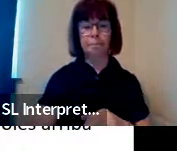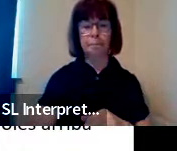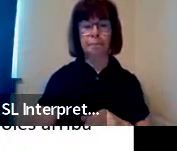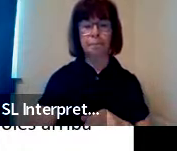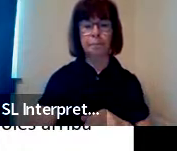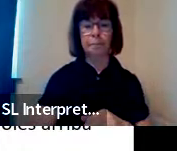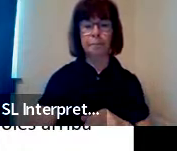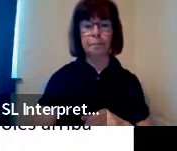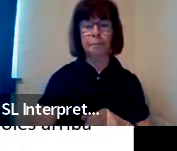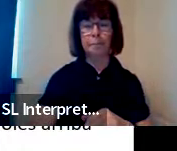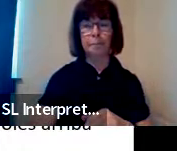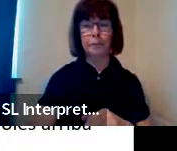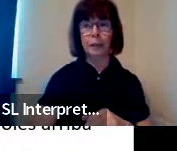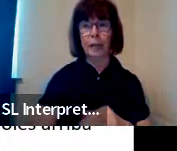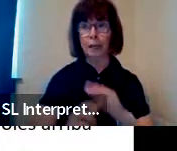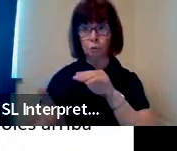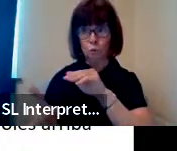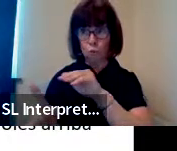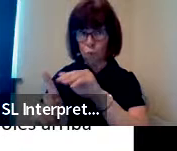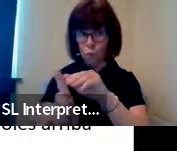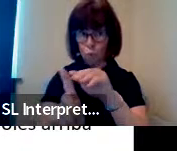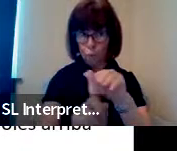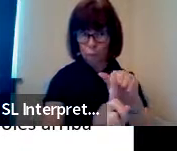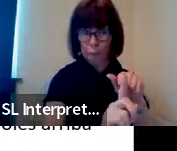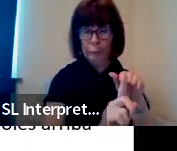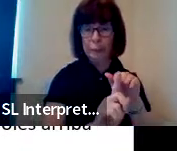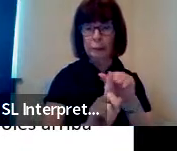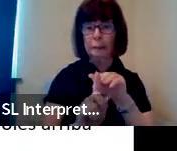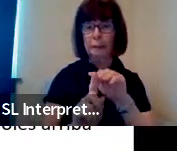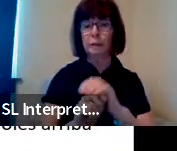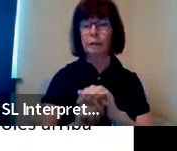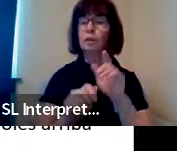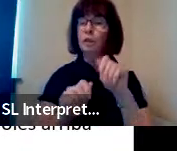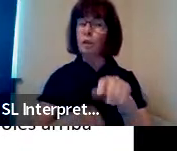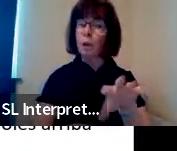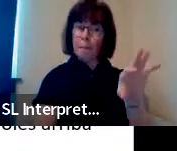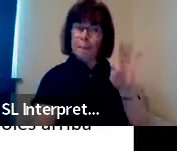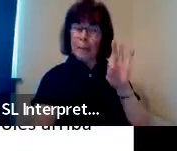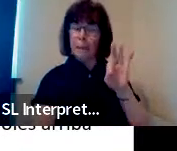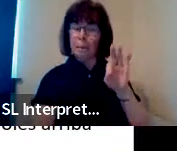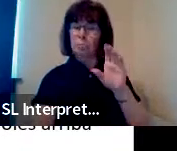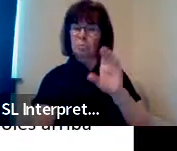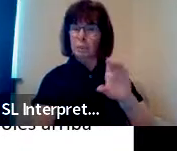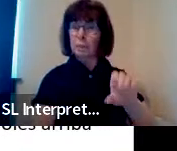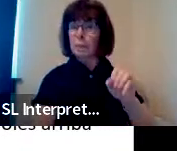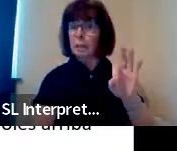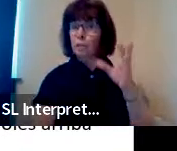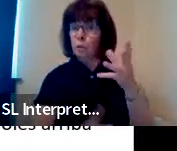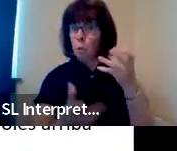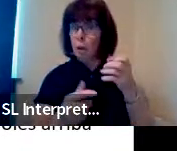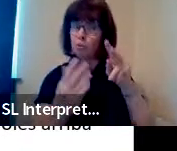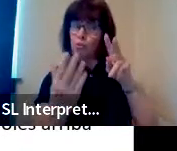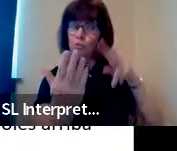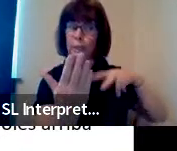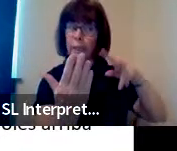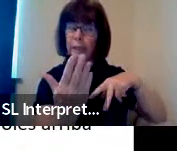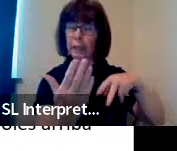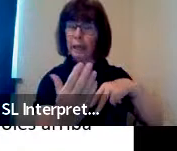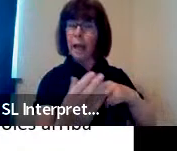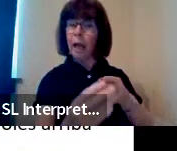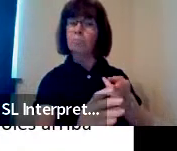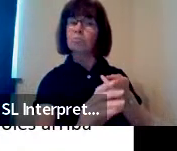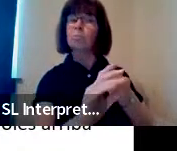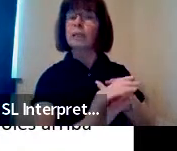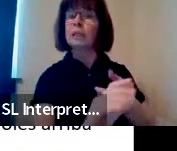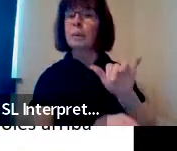to remind you, you can select closed captioning if you want to read and participate that